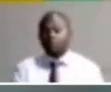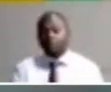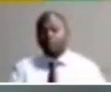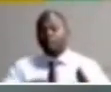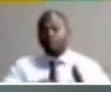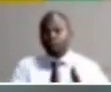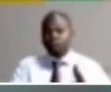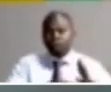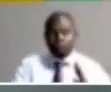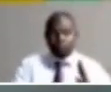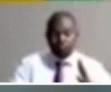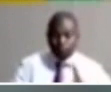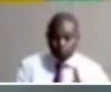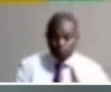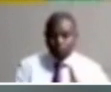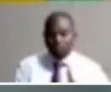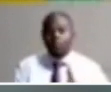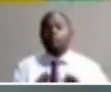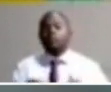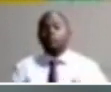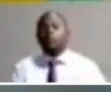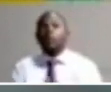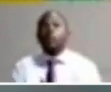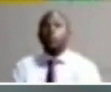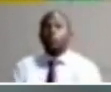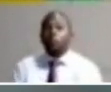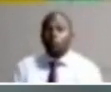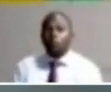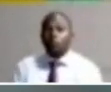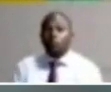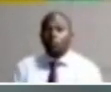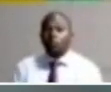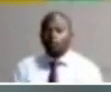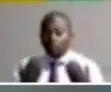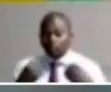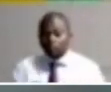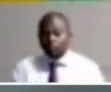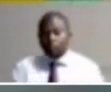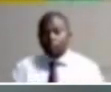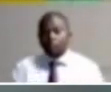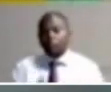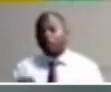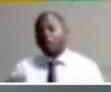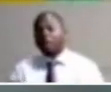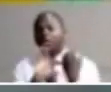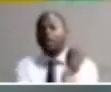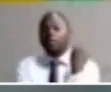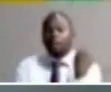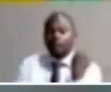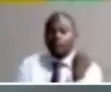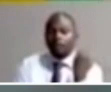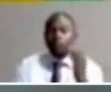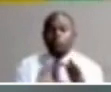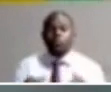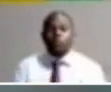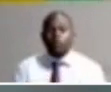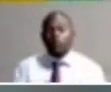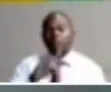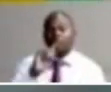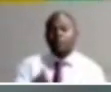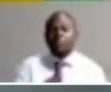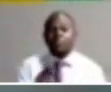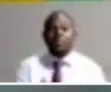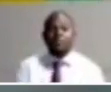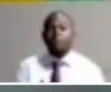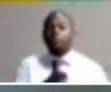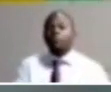caution, than to wait for a possible situation like of some countries where 1,000 people